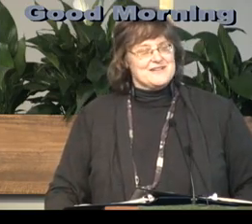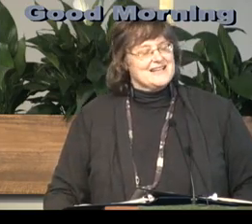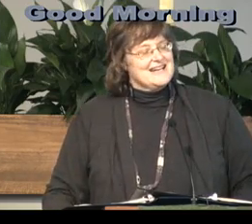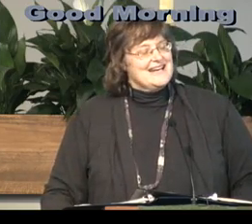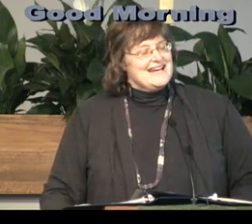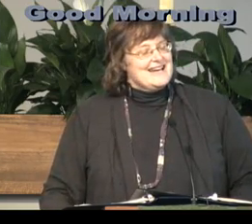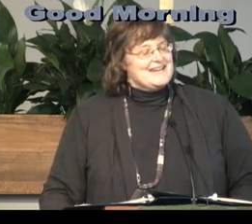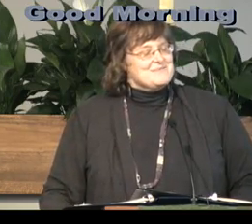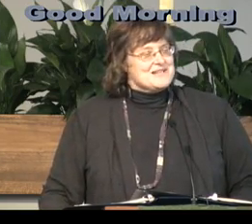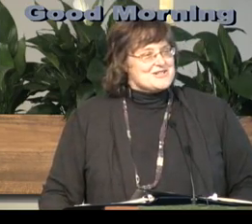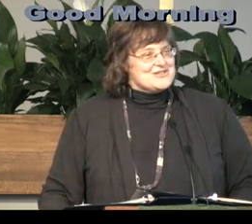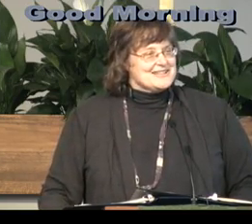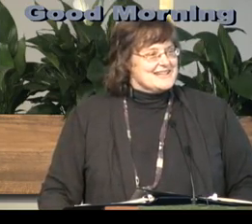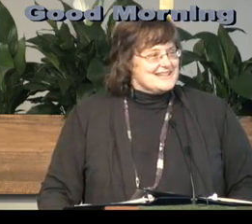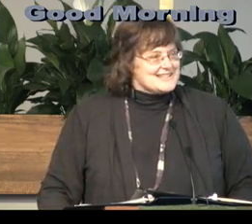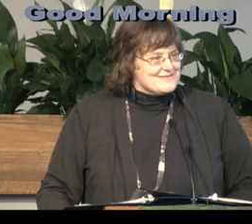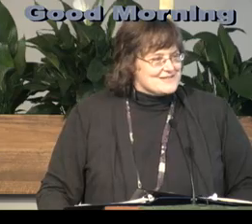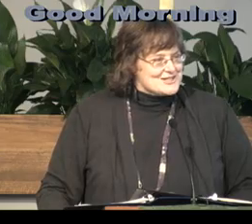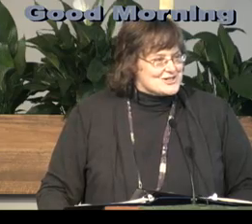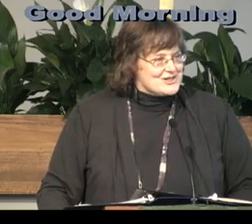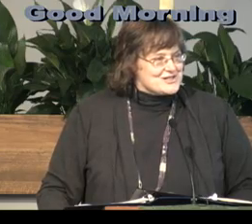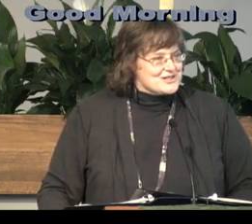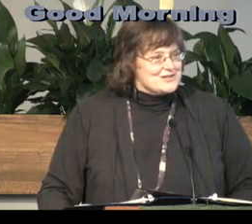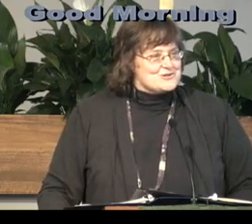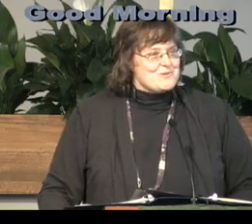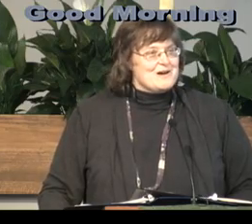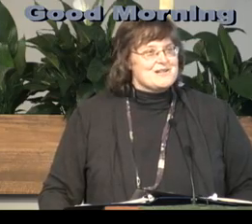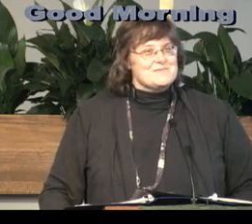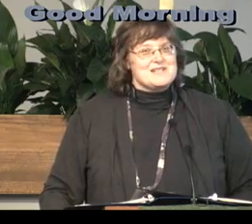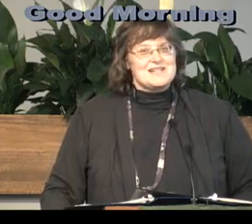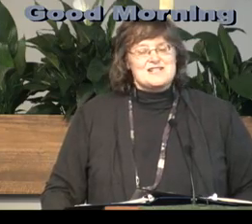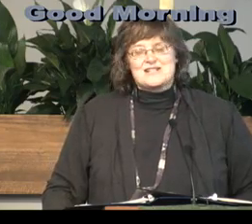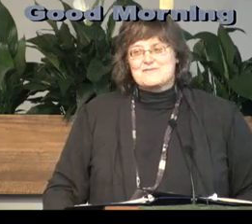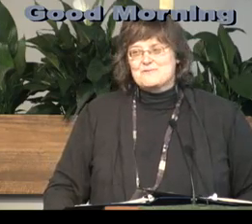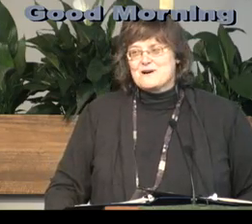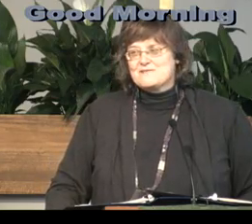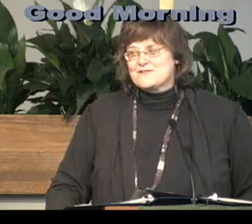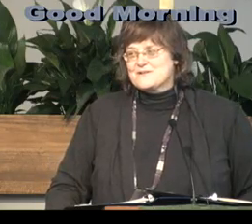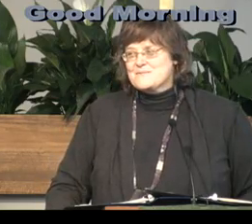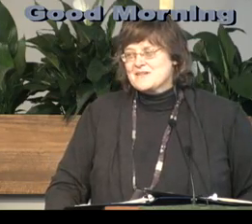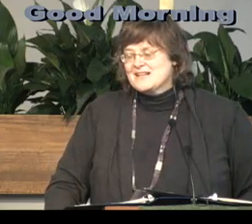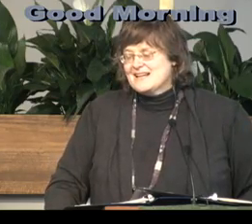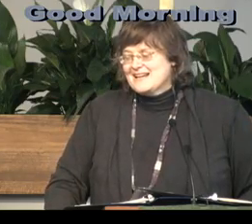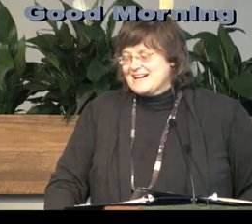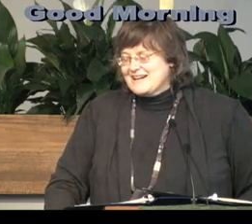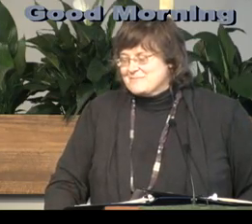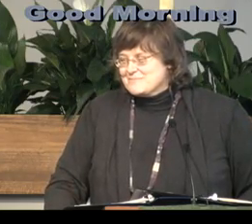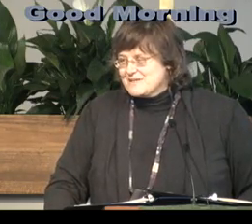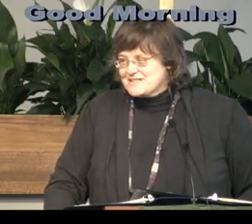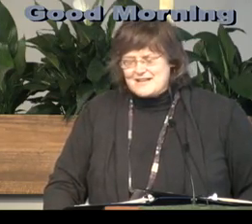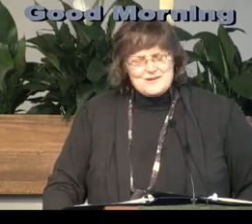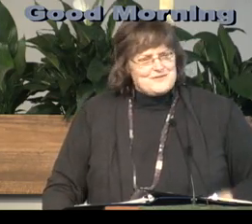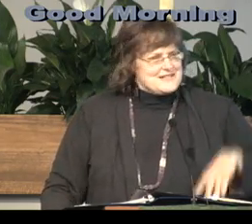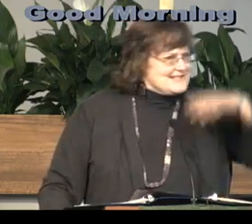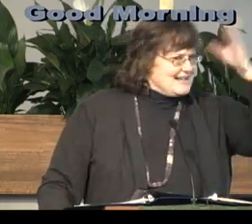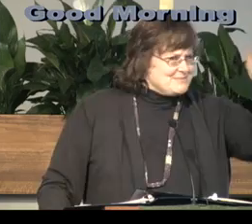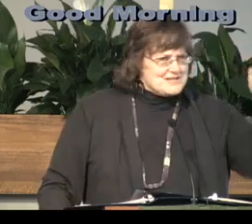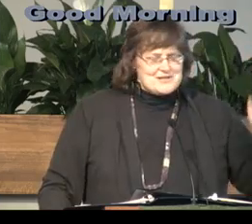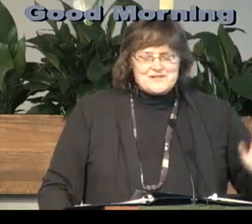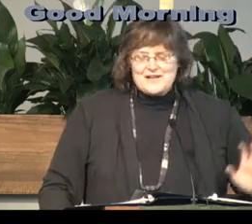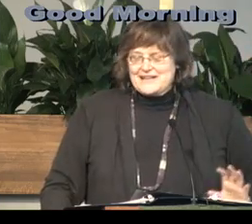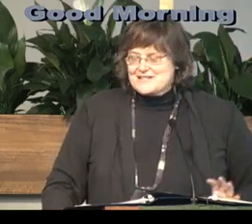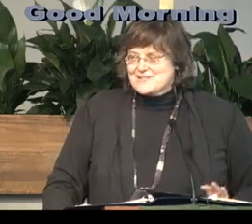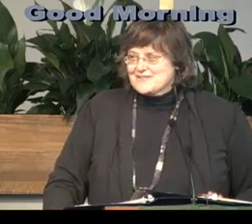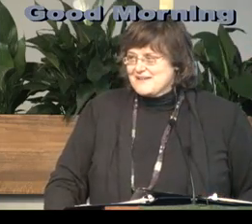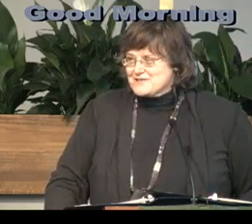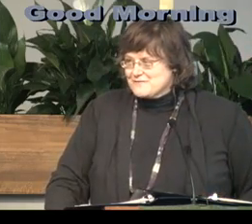staff and ministry leads of this church, a huge welcome to each and every one of you. I'm a minister, I don't know if I just said it, minister